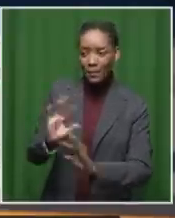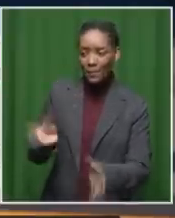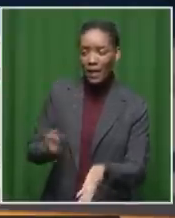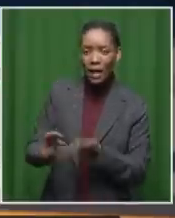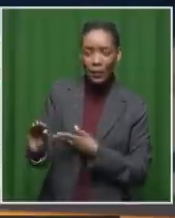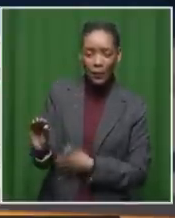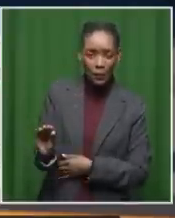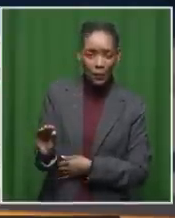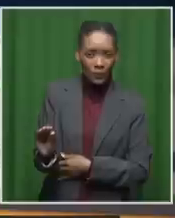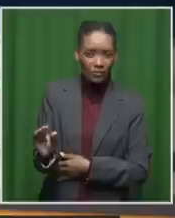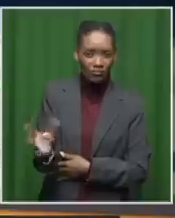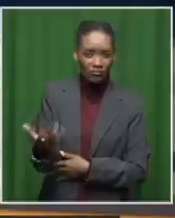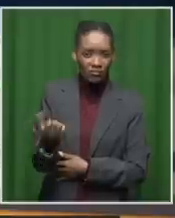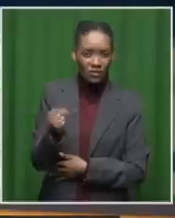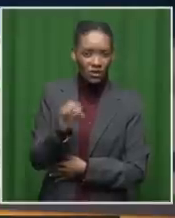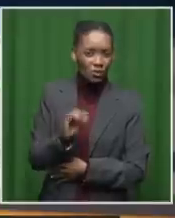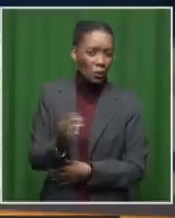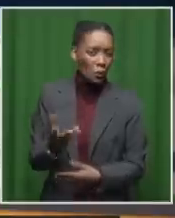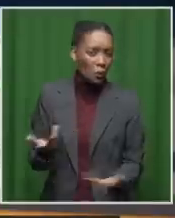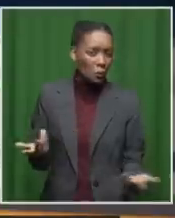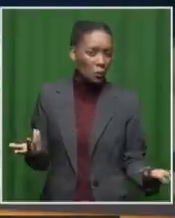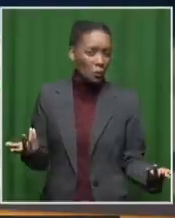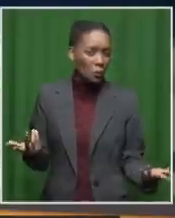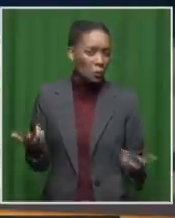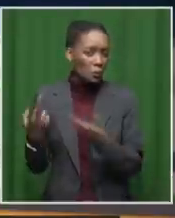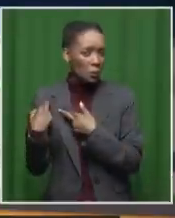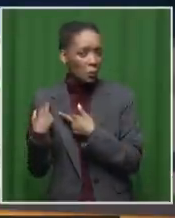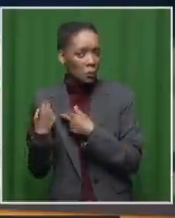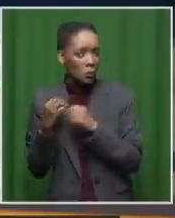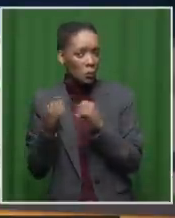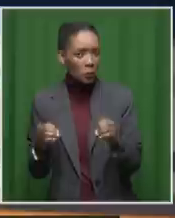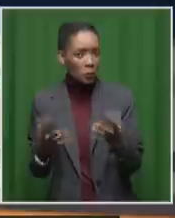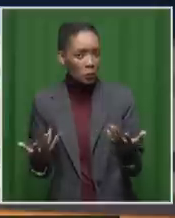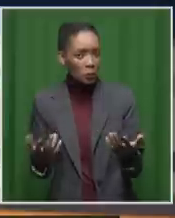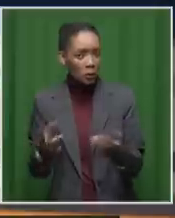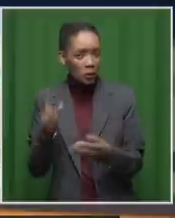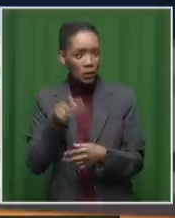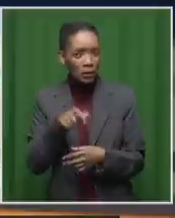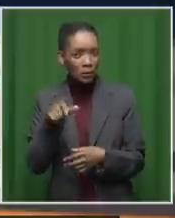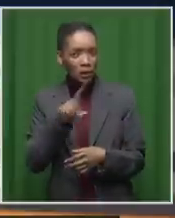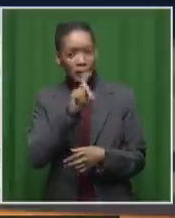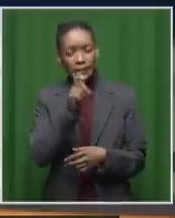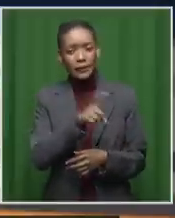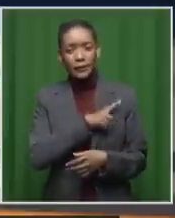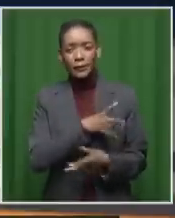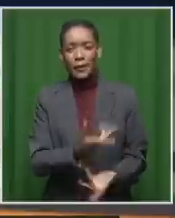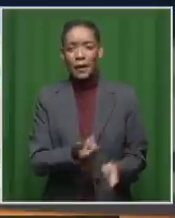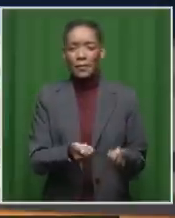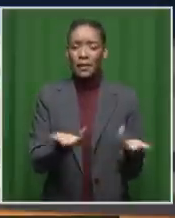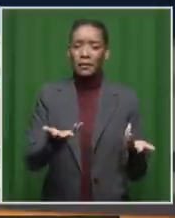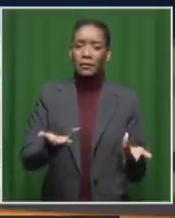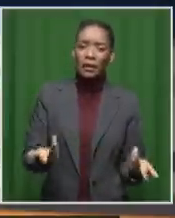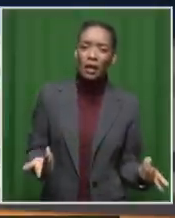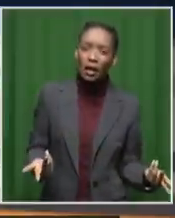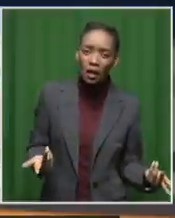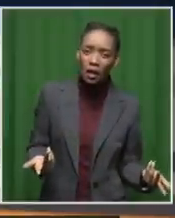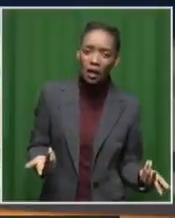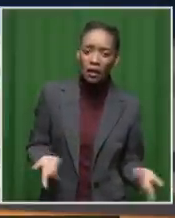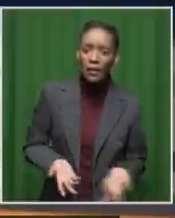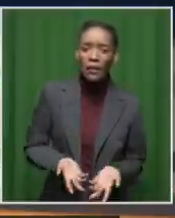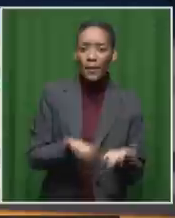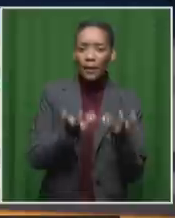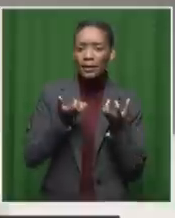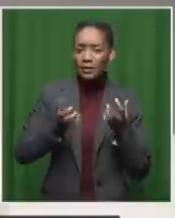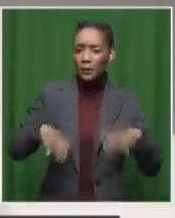So nobody is being held accountable. Nobody's asking the question, why? Where's the rest? Why hasn't it been